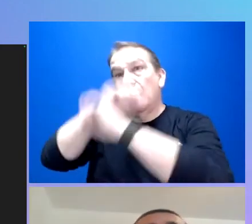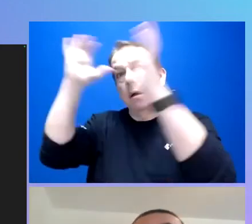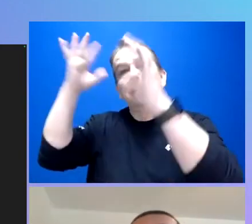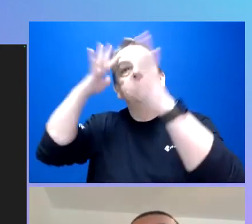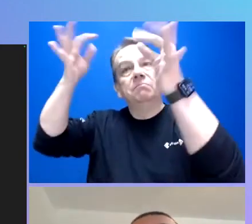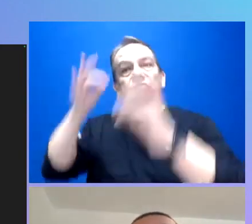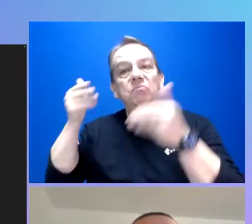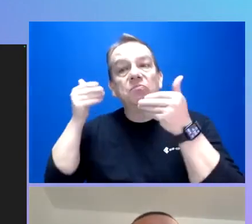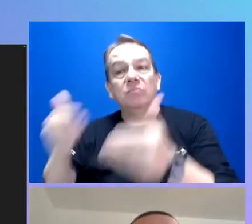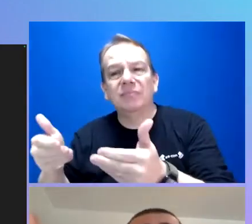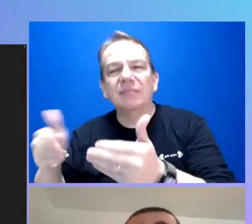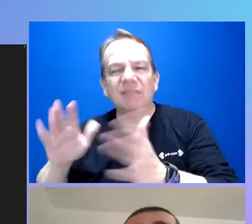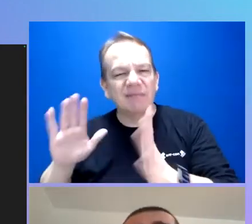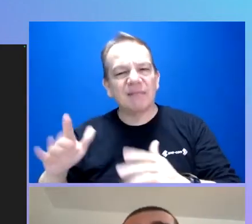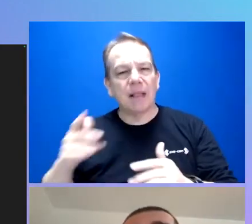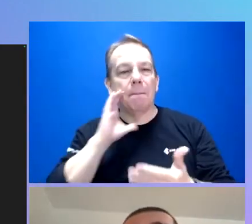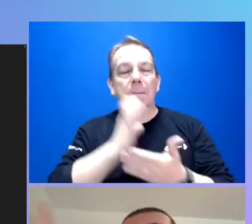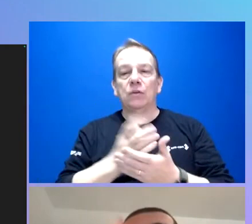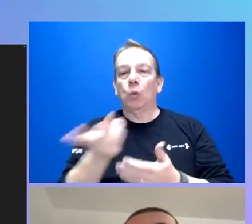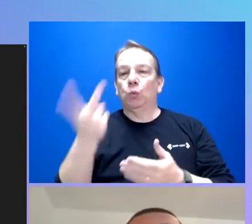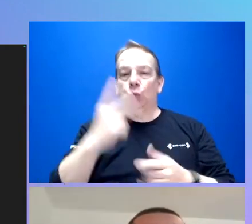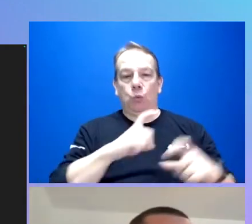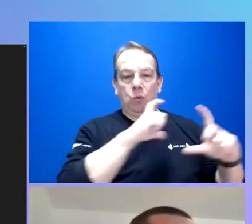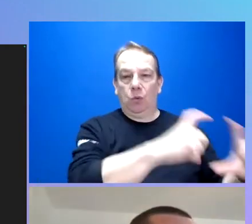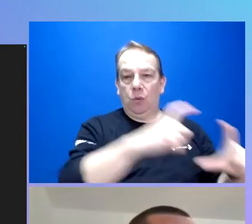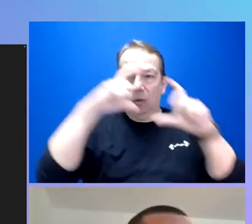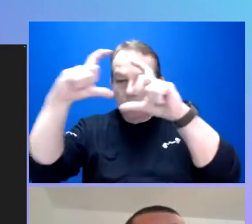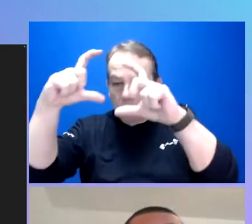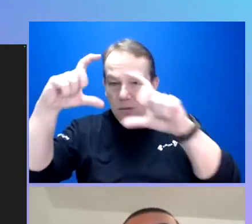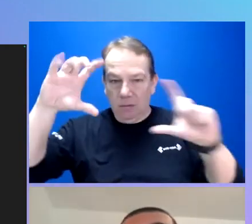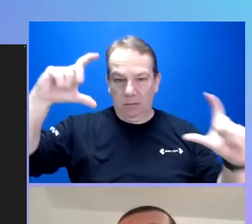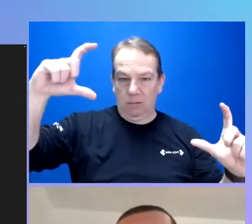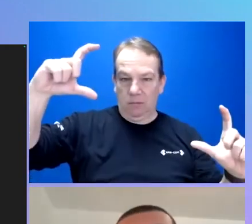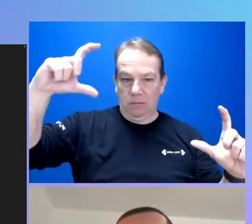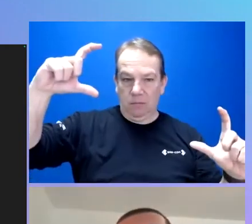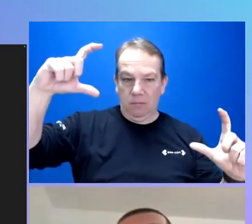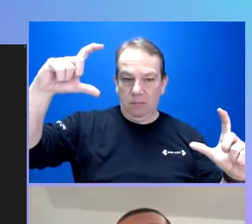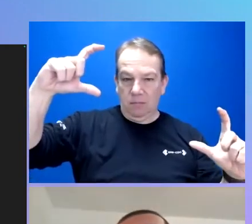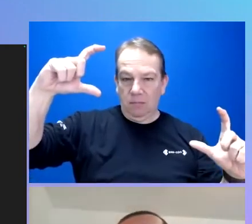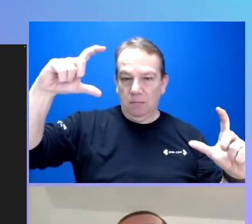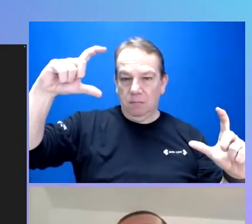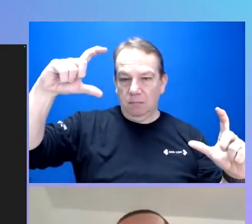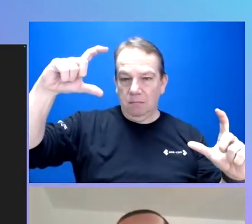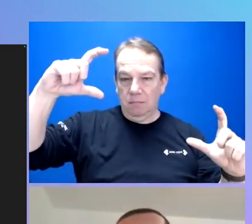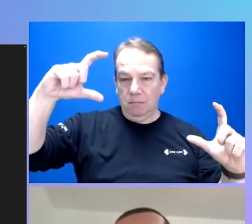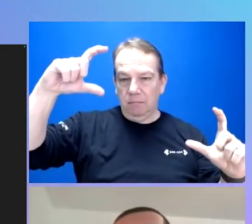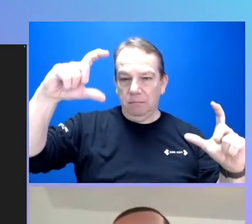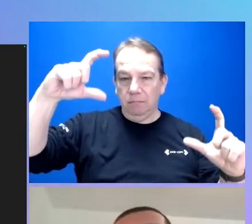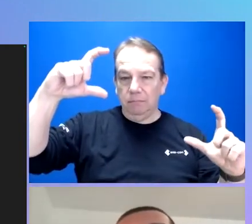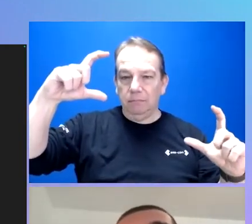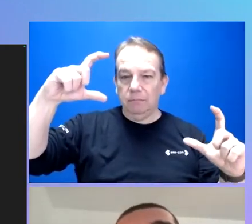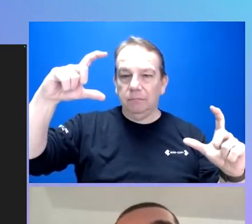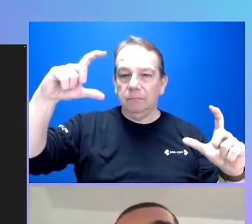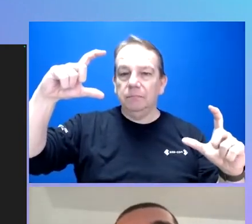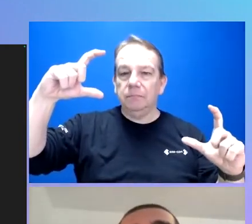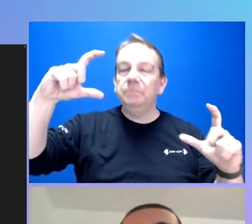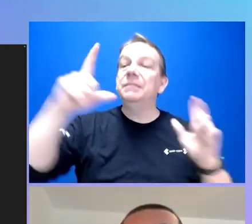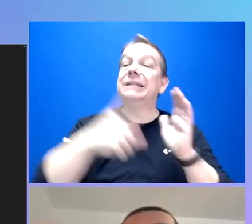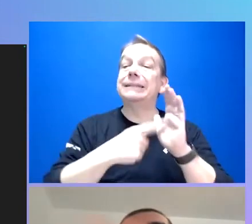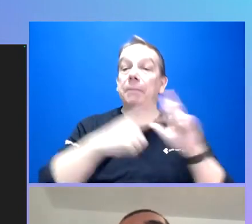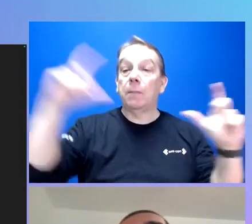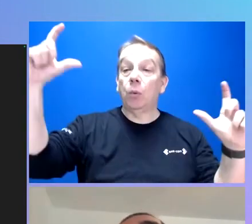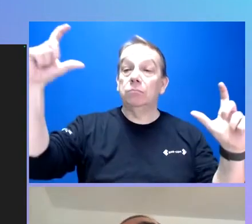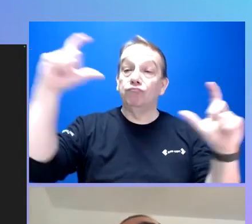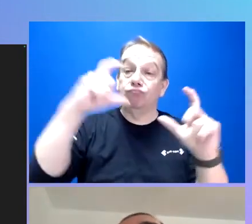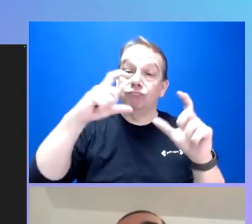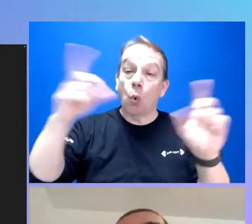And that diagram involves two circles, which may or may not at some time have formed a Venn diagram, but they've